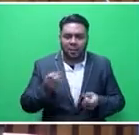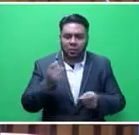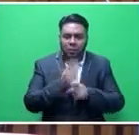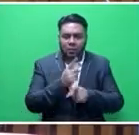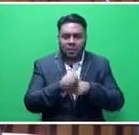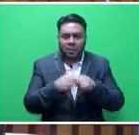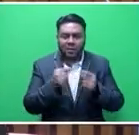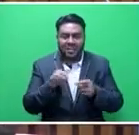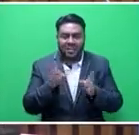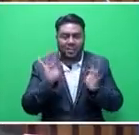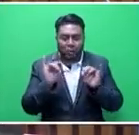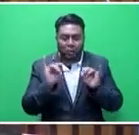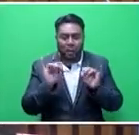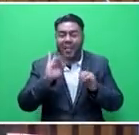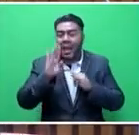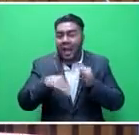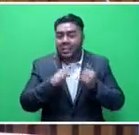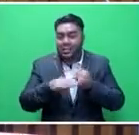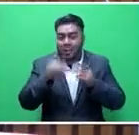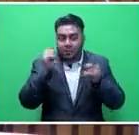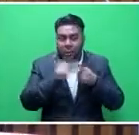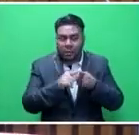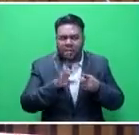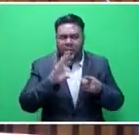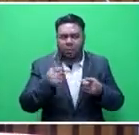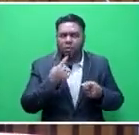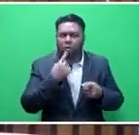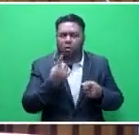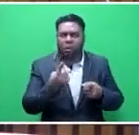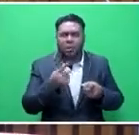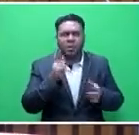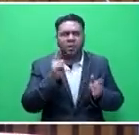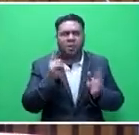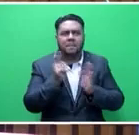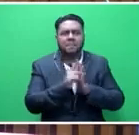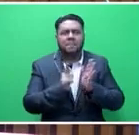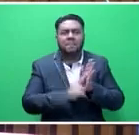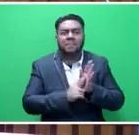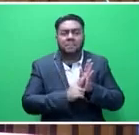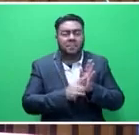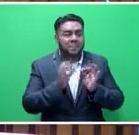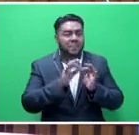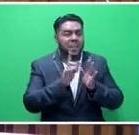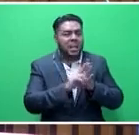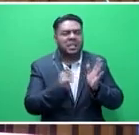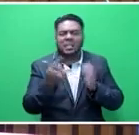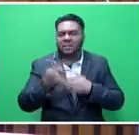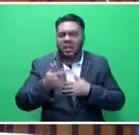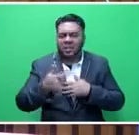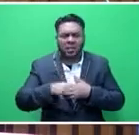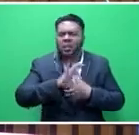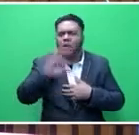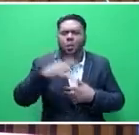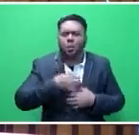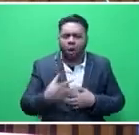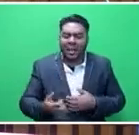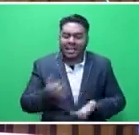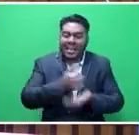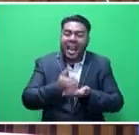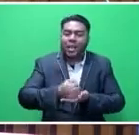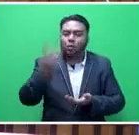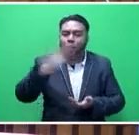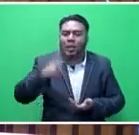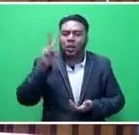issues. The last point I want to make, somebody mentioned about Bill 17. I'd like to reiterate that there's no more Bill 17. There's Act